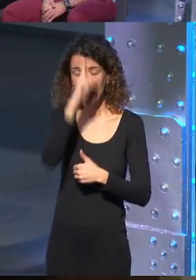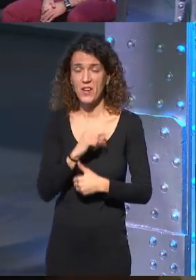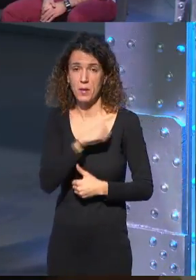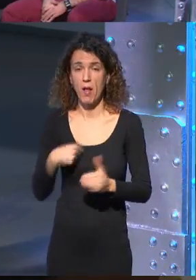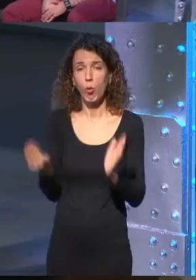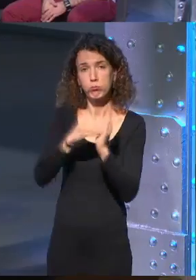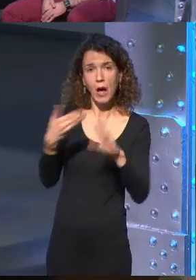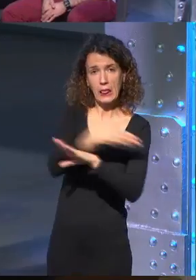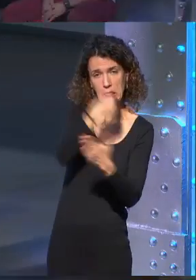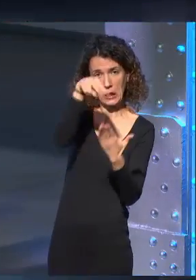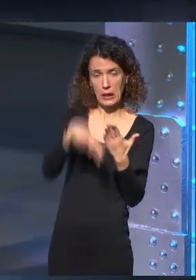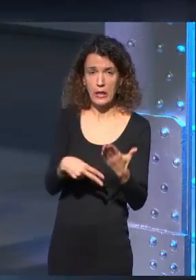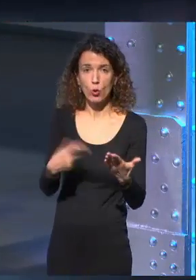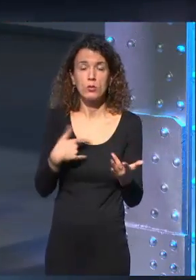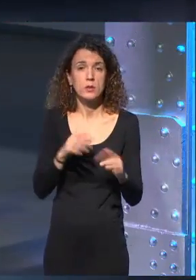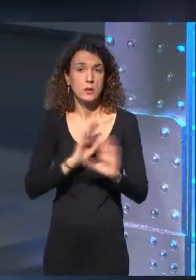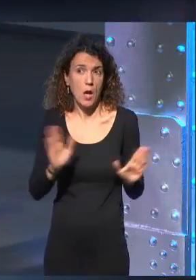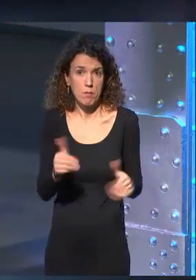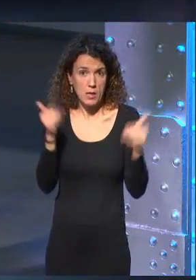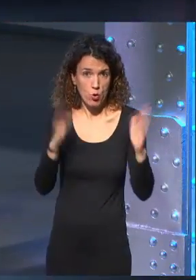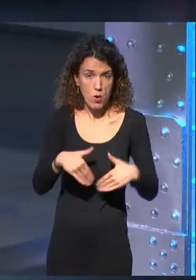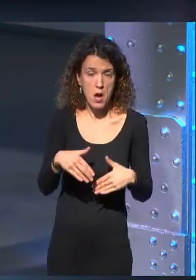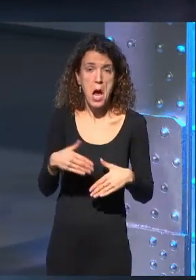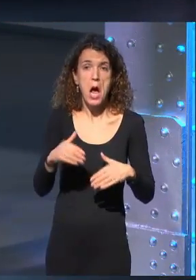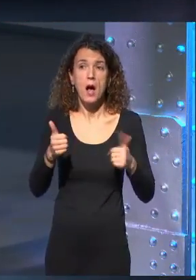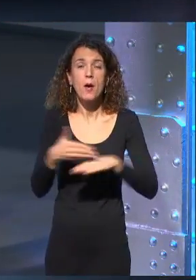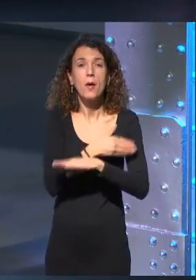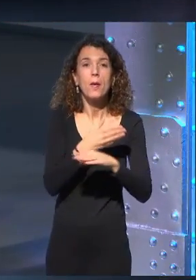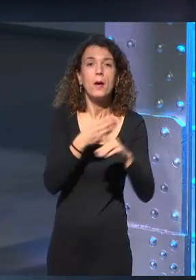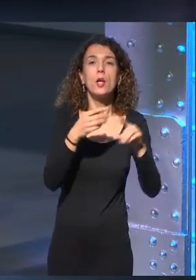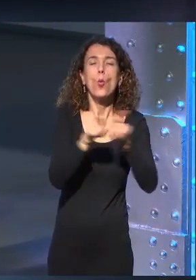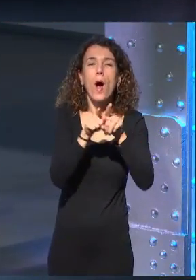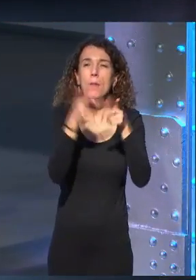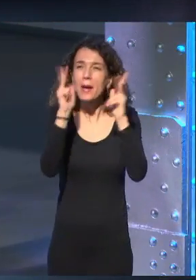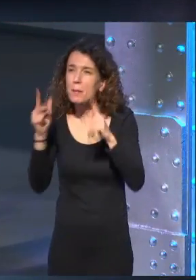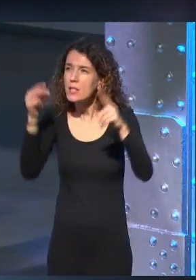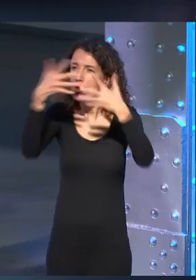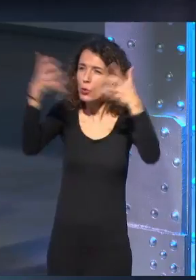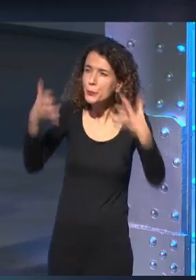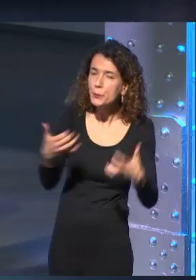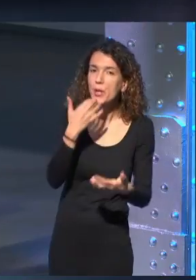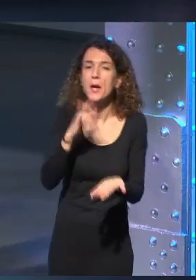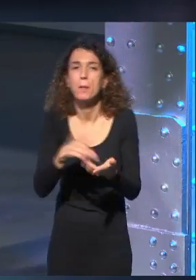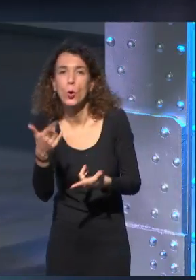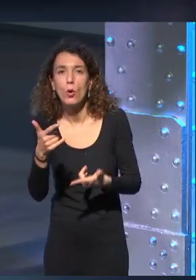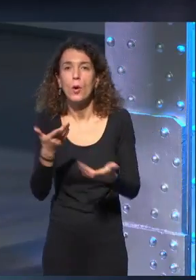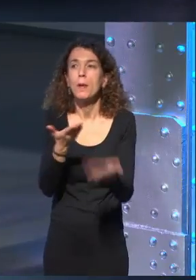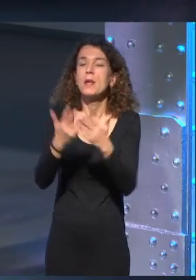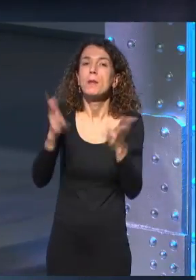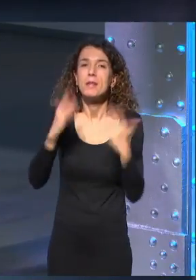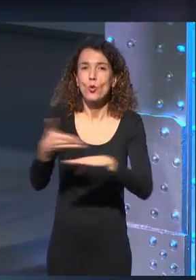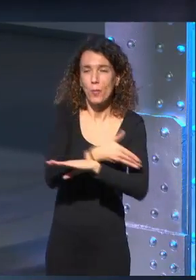No, never. Yes, at the beginning when my profile was private, but you've never edited